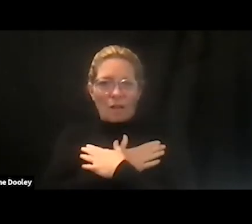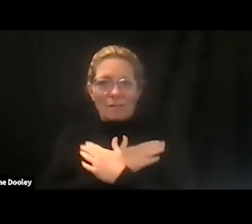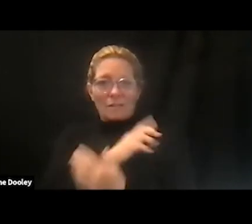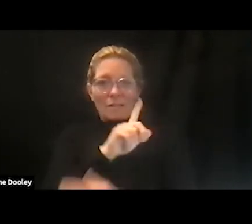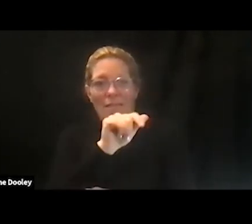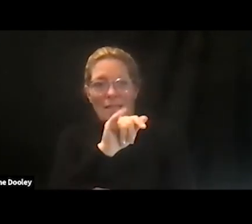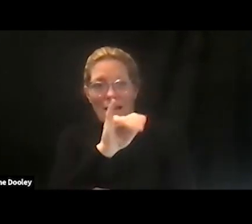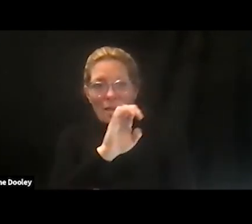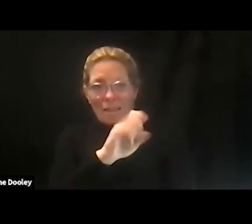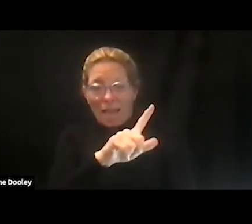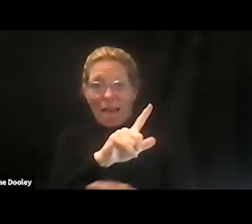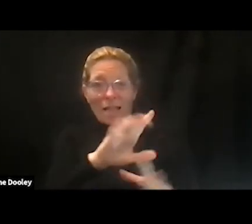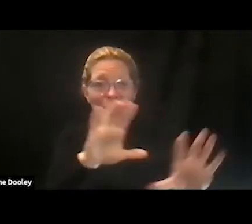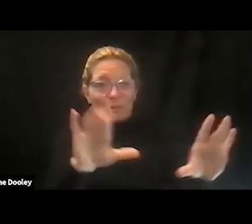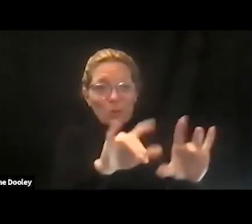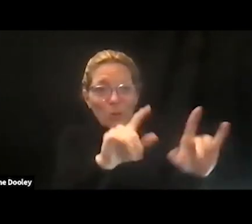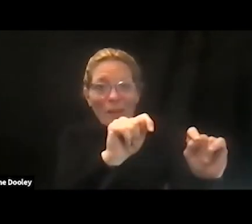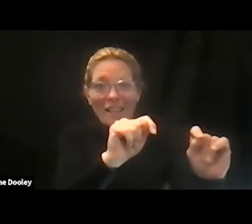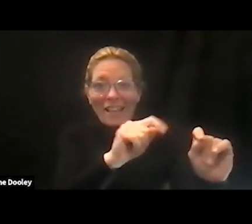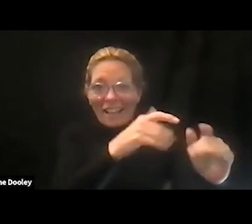there, you know, they're right.